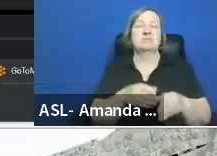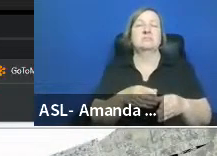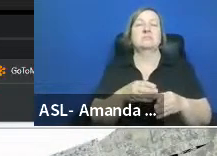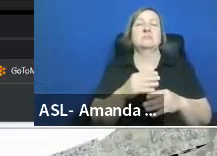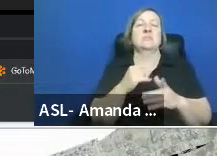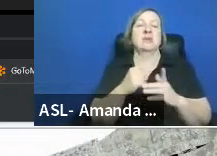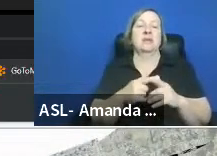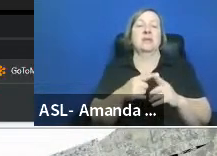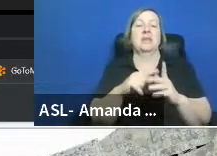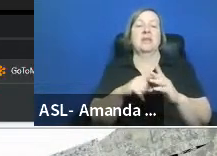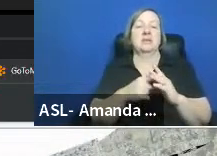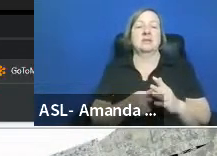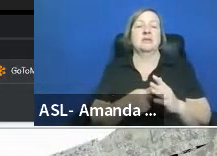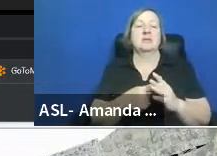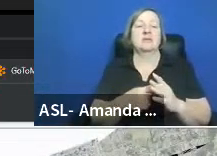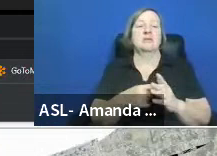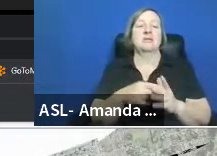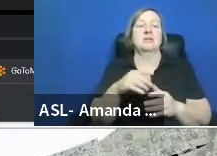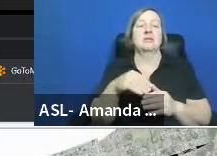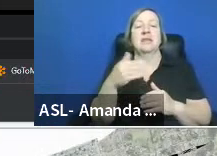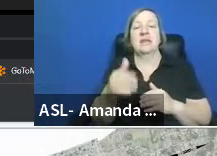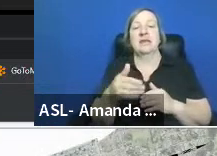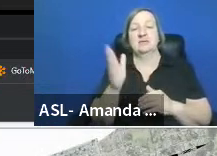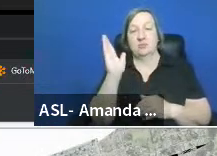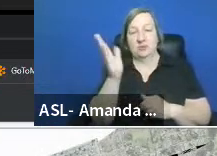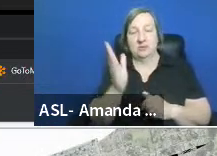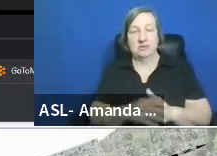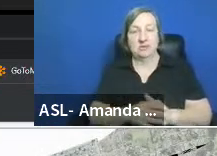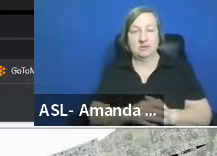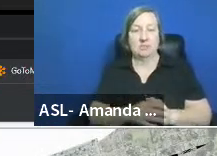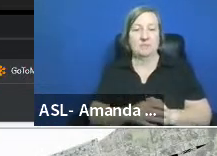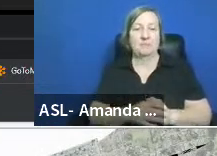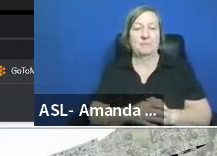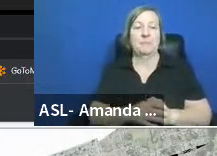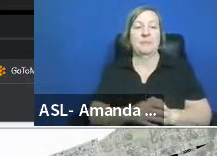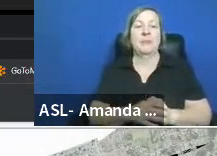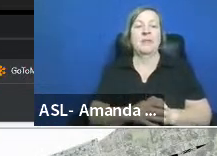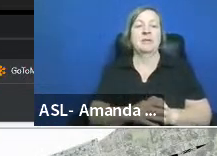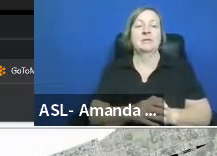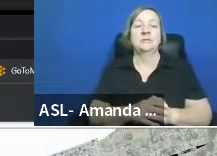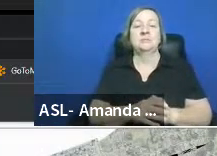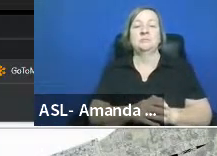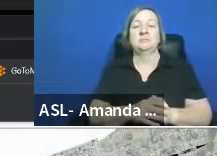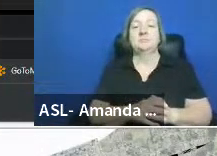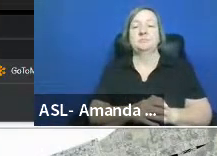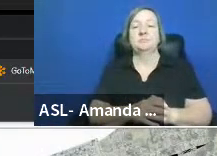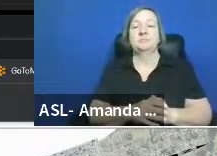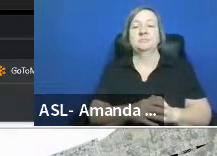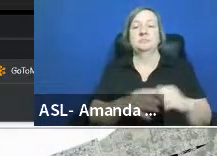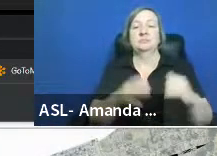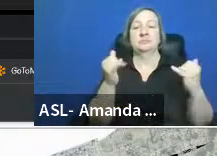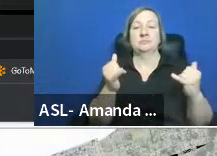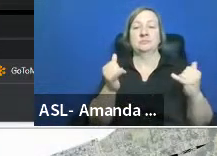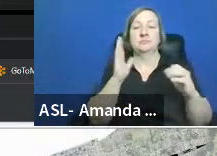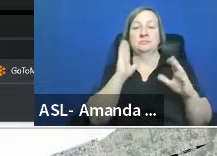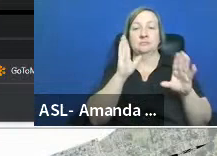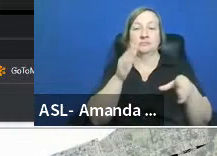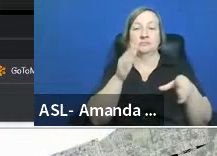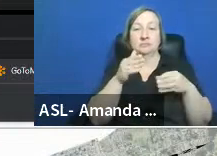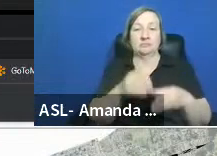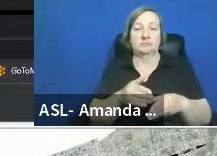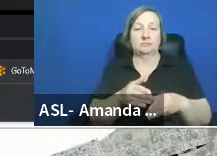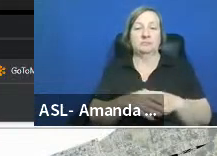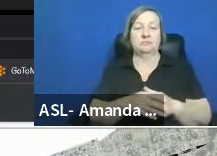into Knight Architecture's presentation. So let me just orient real quick.